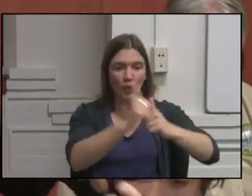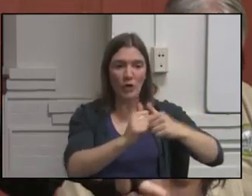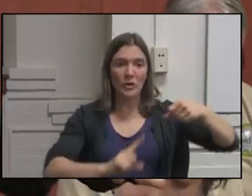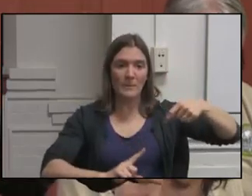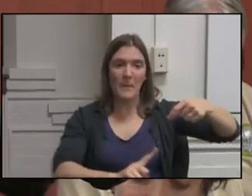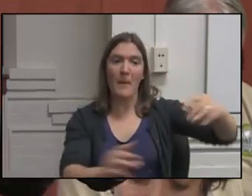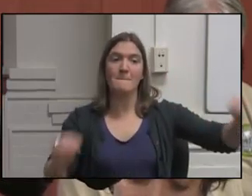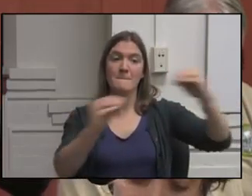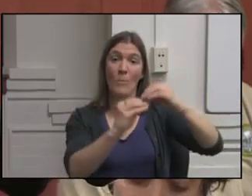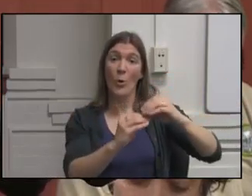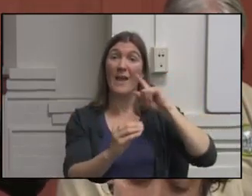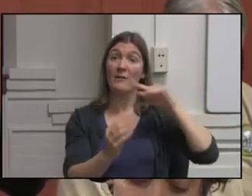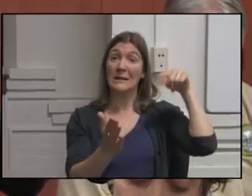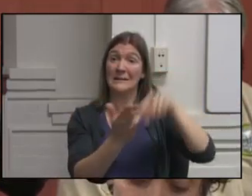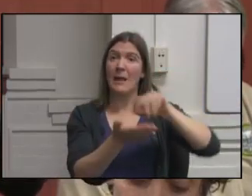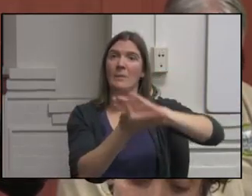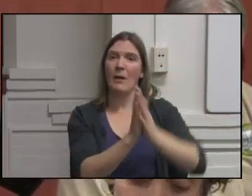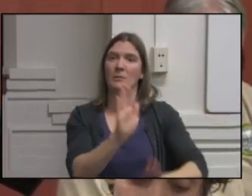and stabilizes